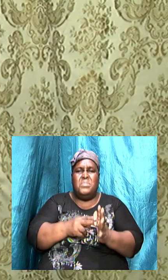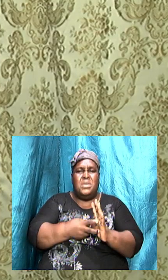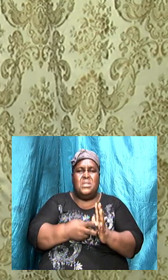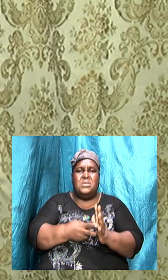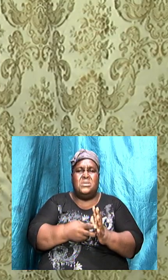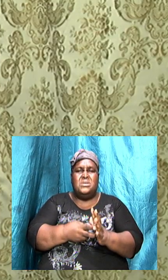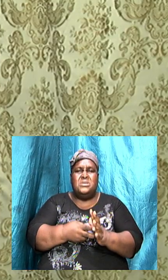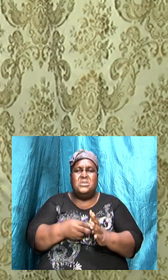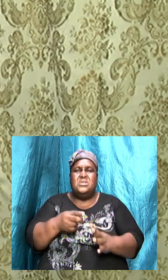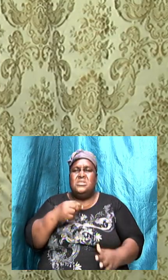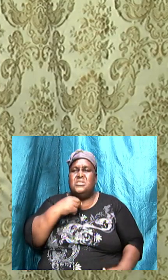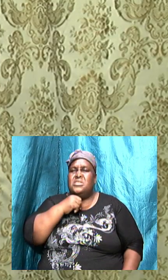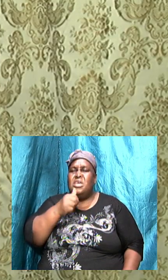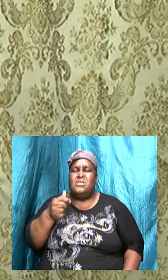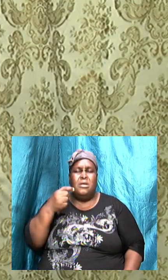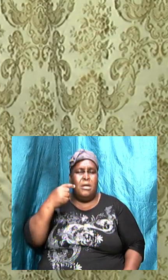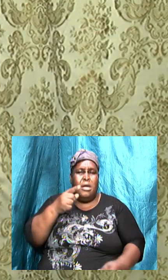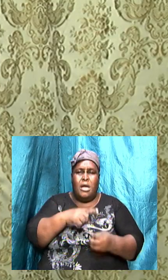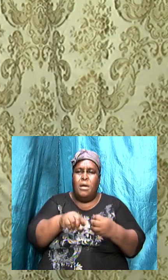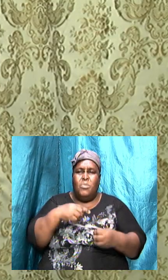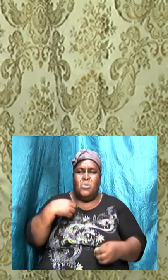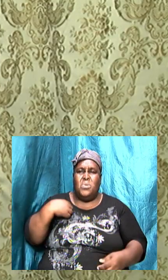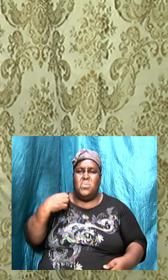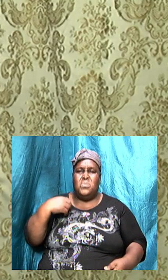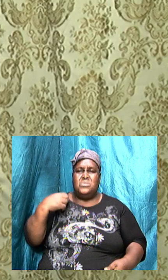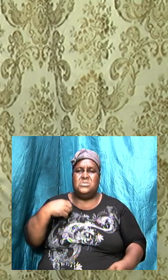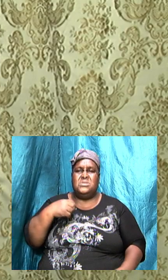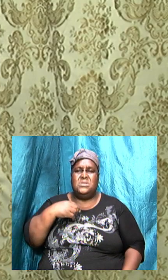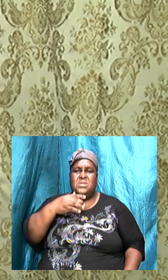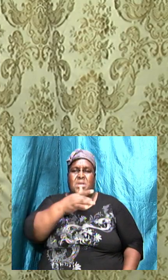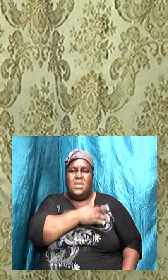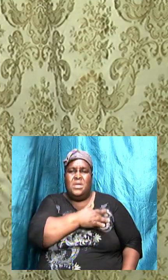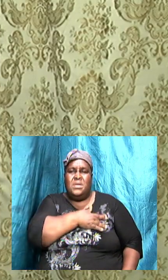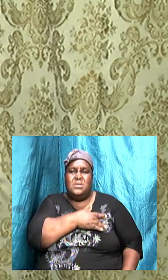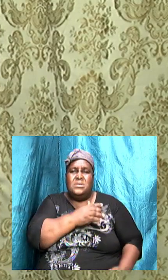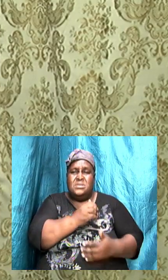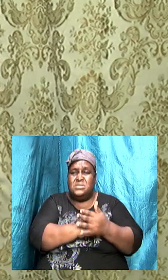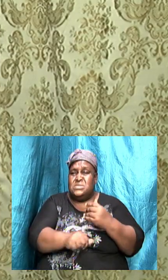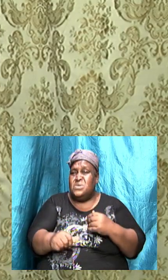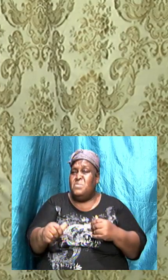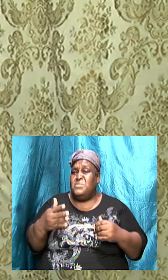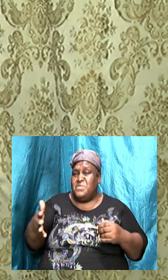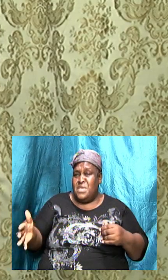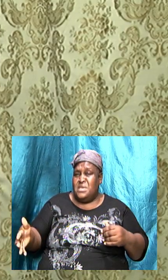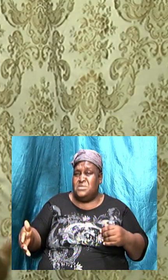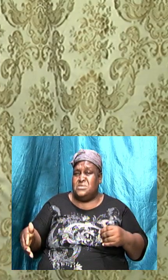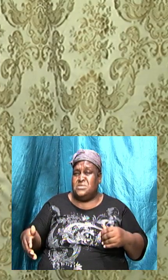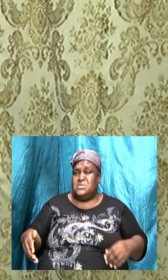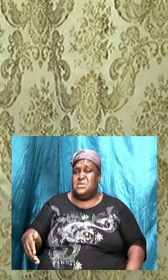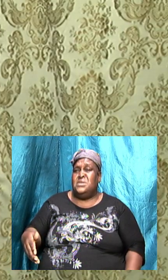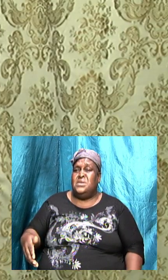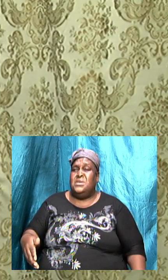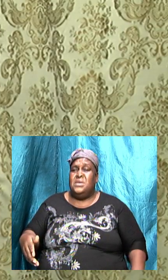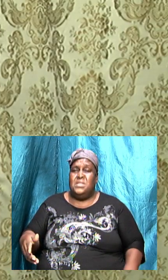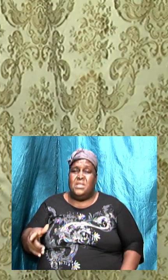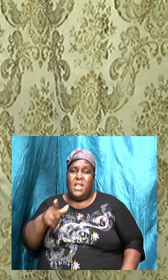States, people wear shorts and some things go to church. You wouldn't be... And when I say shorts, and I'm not even talking men, I'm talking